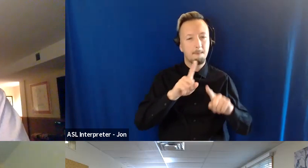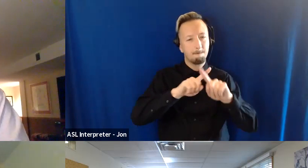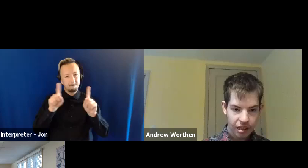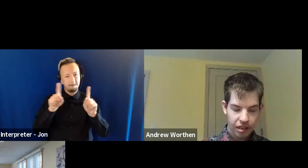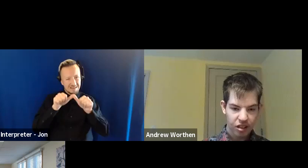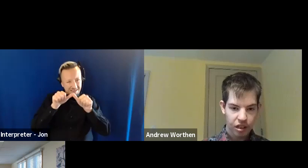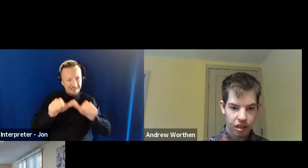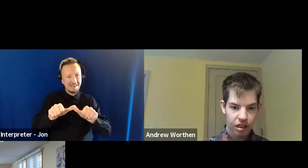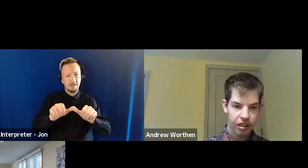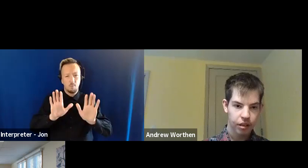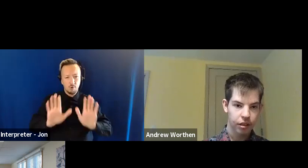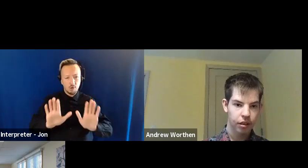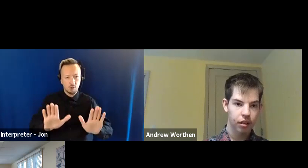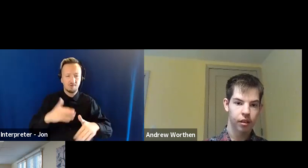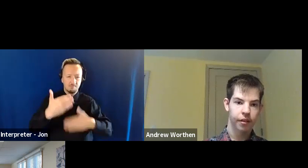on fighting.